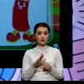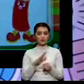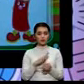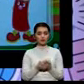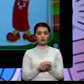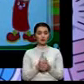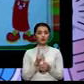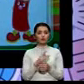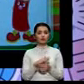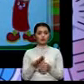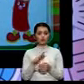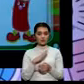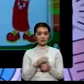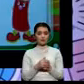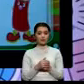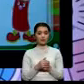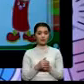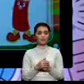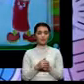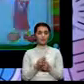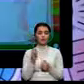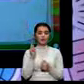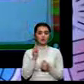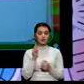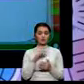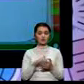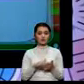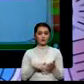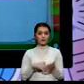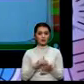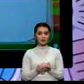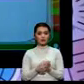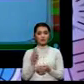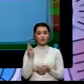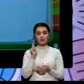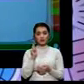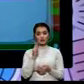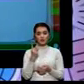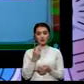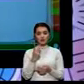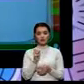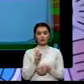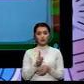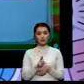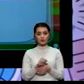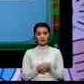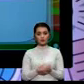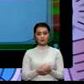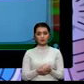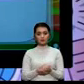oldik. Tushundingizmi? Unday bo'lsa, darsimizni davom ettiramiz. Darslikdagi ikkinchi topshiriq.